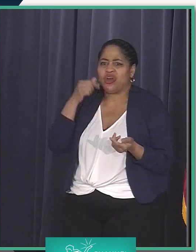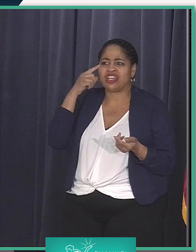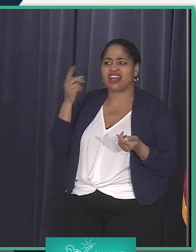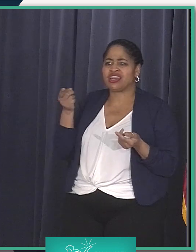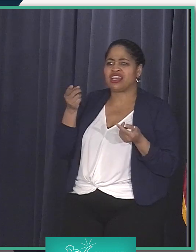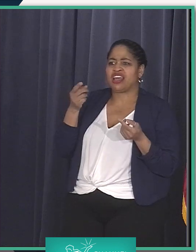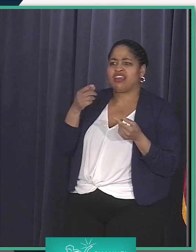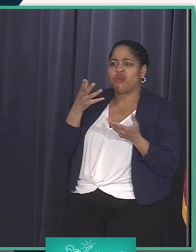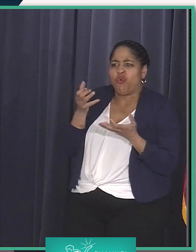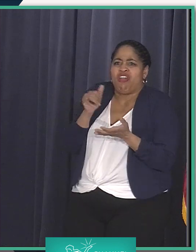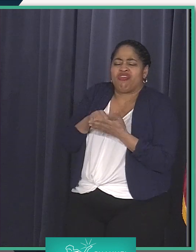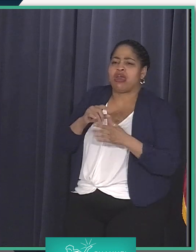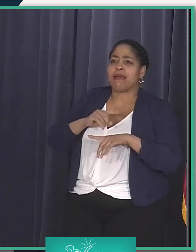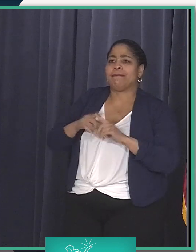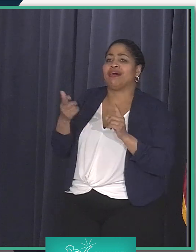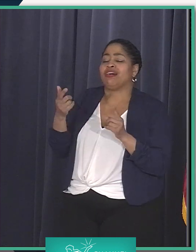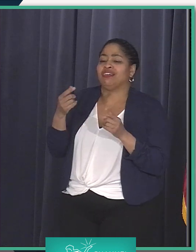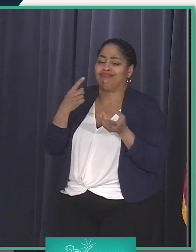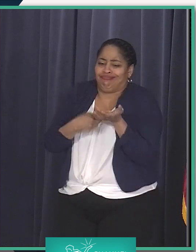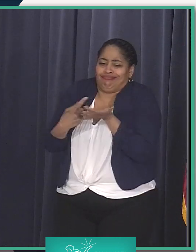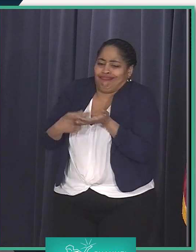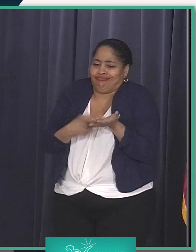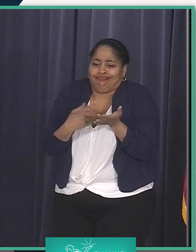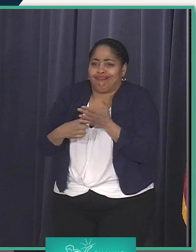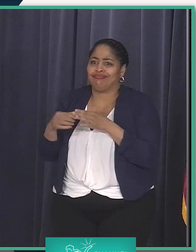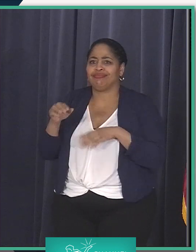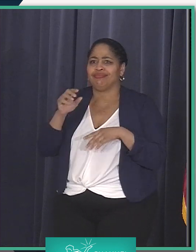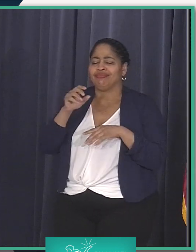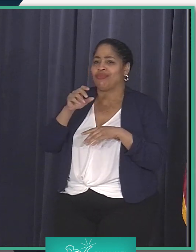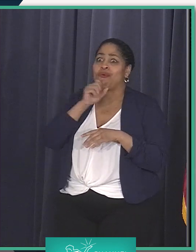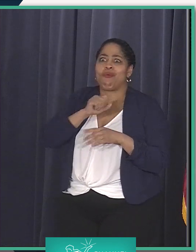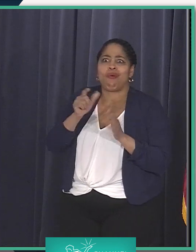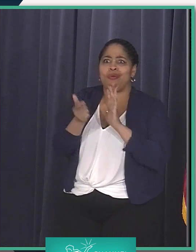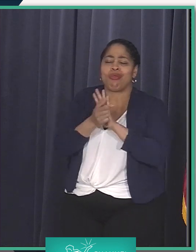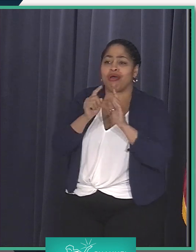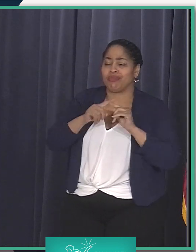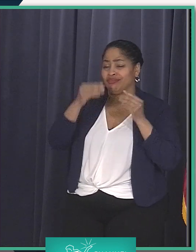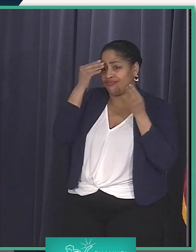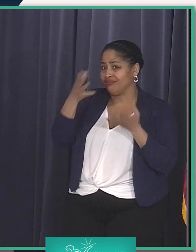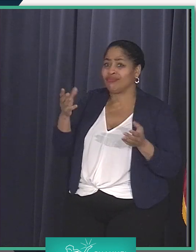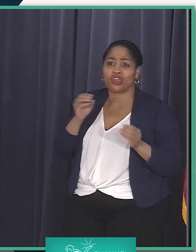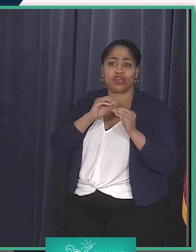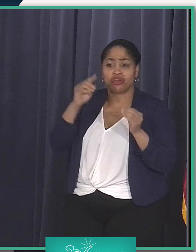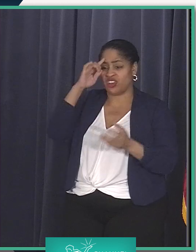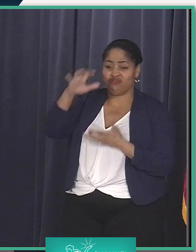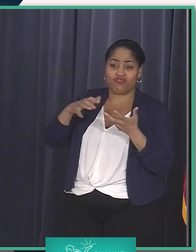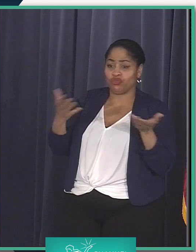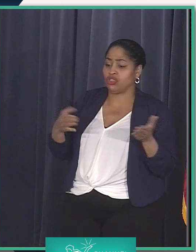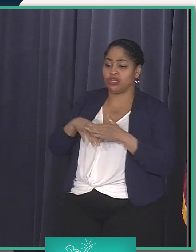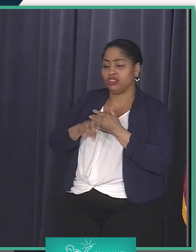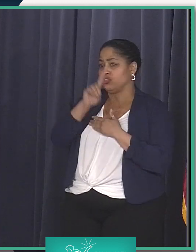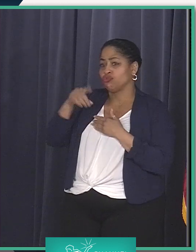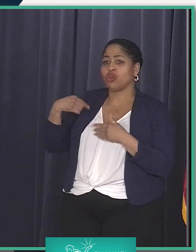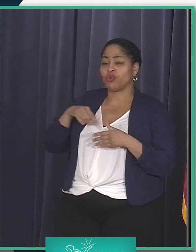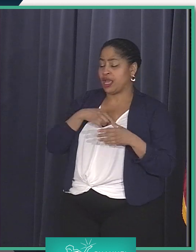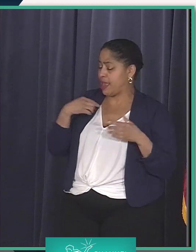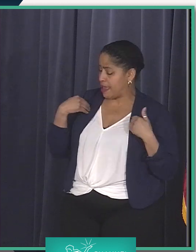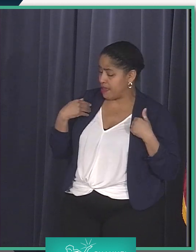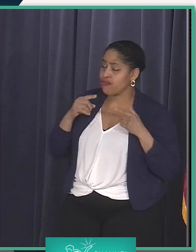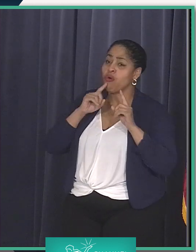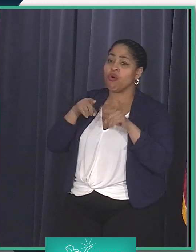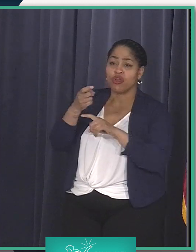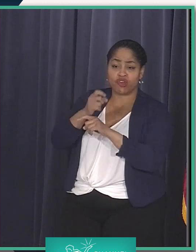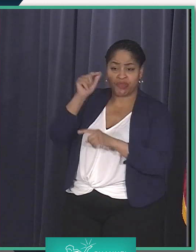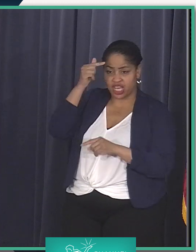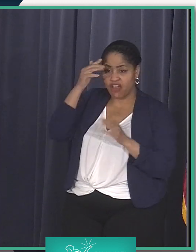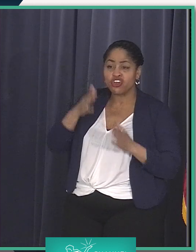1976 law. But in any event, there will be no confusion in the city of Detroit. We have an executive order from the governor. We will follow